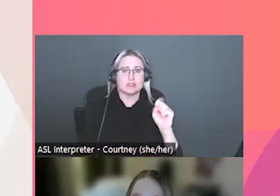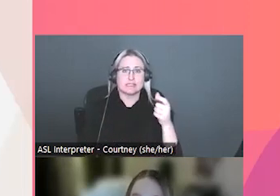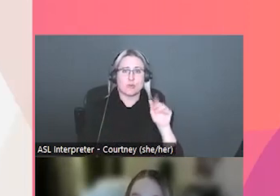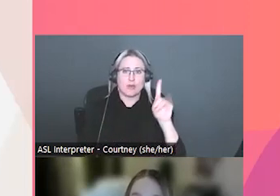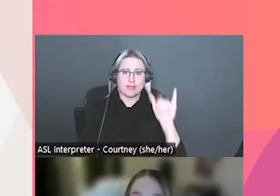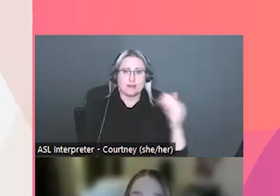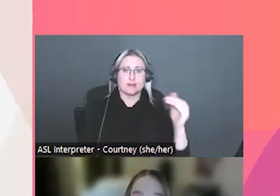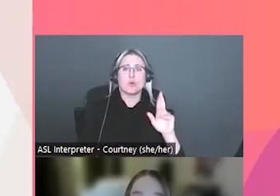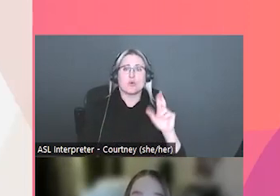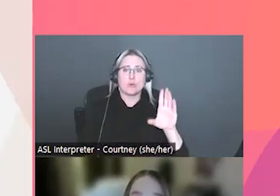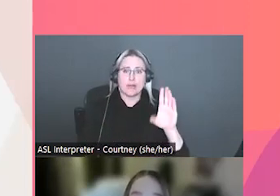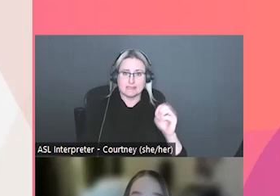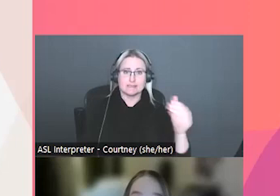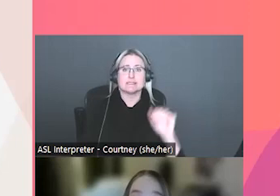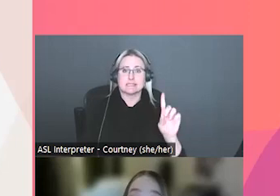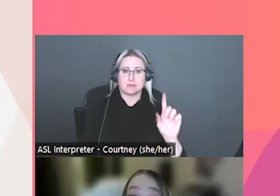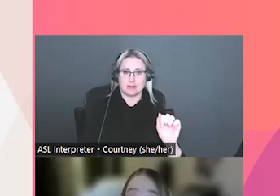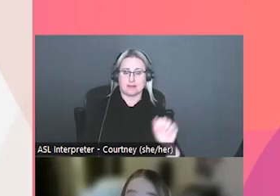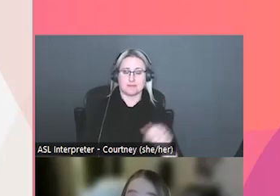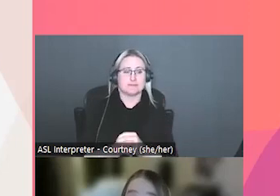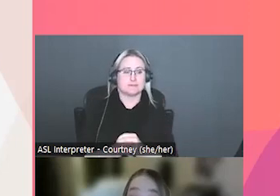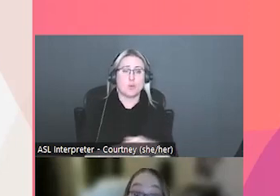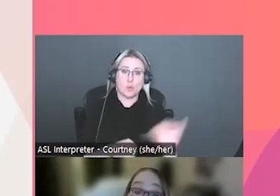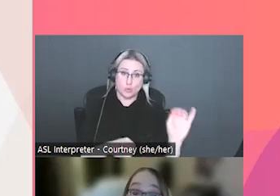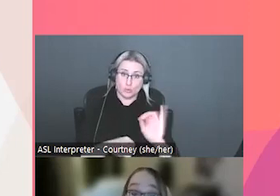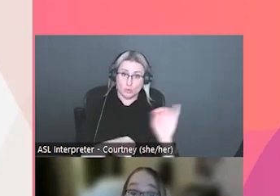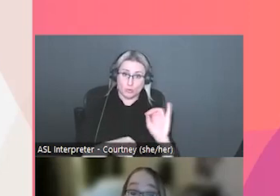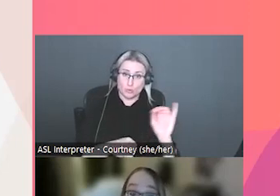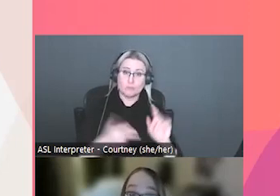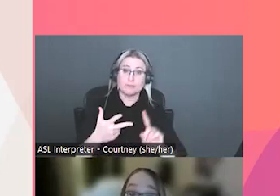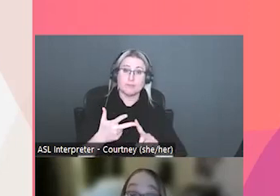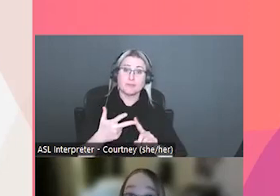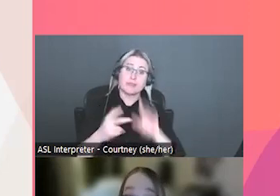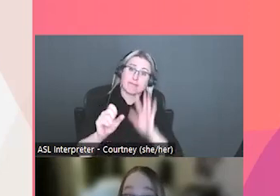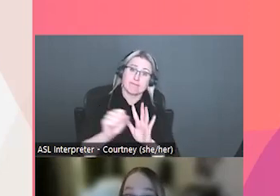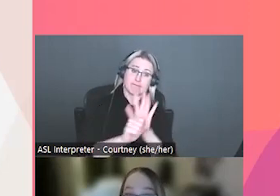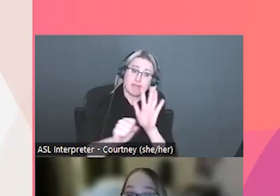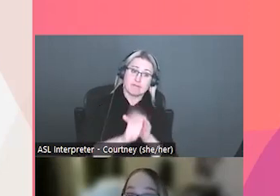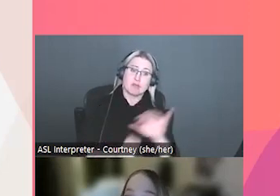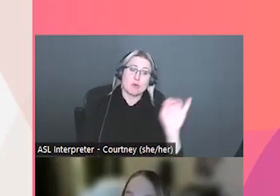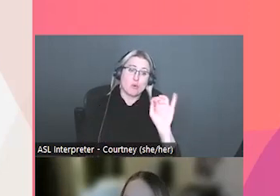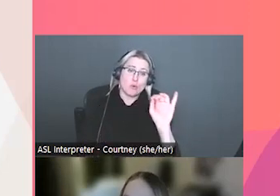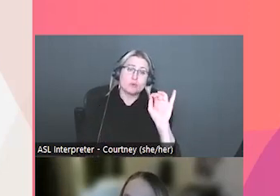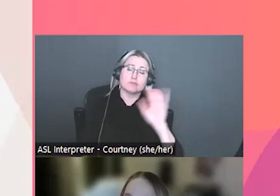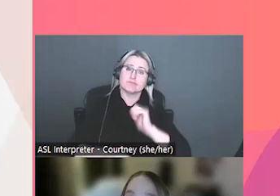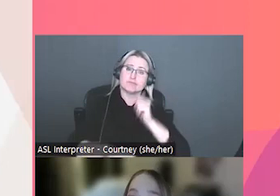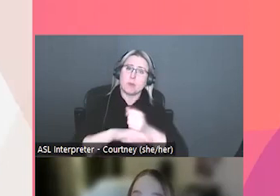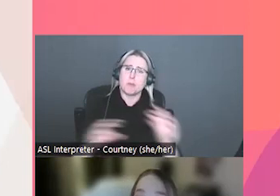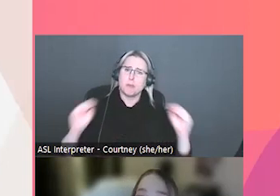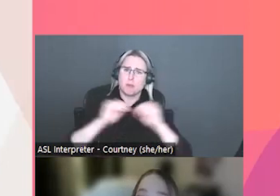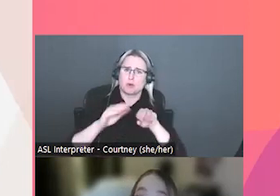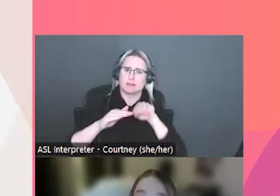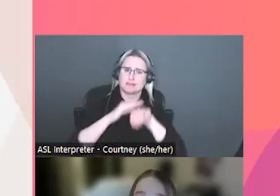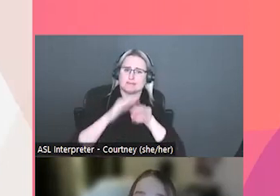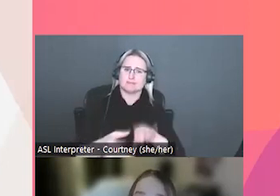and disability. We're going to advocate for and create more, for the creation rather, of more accessible